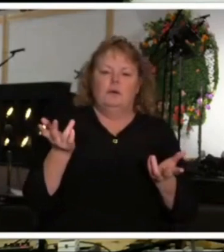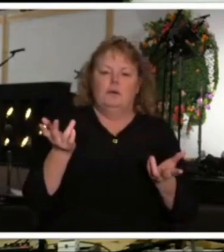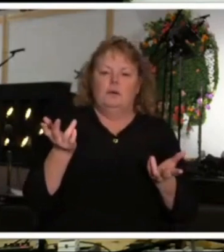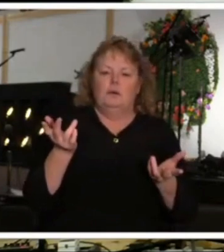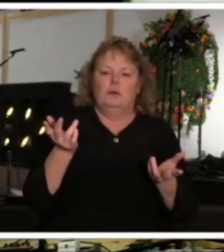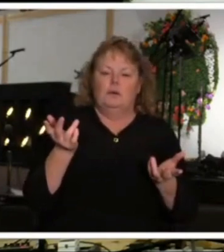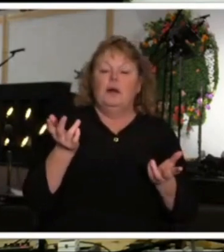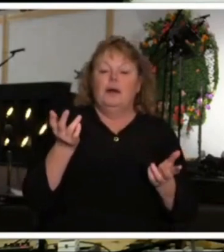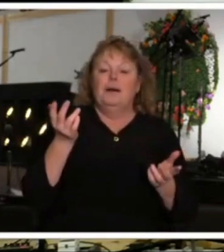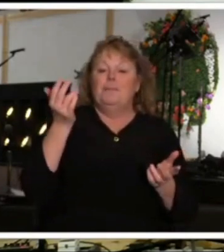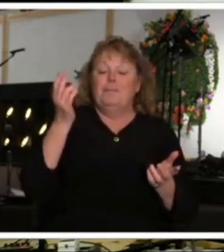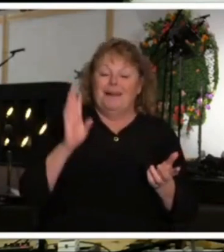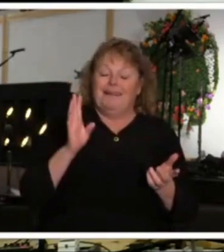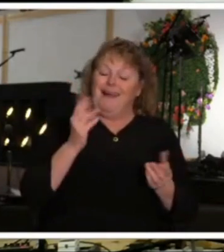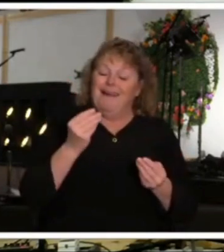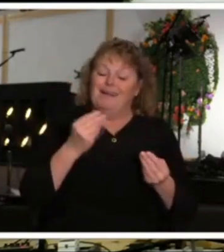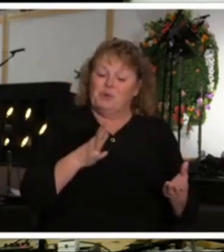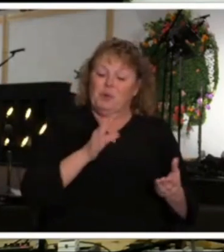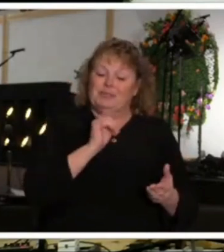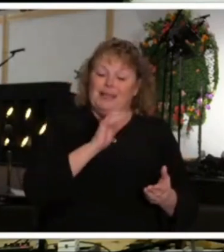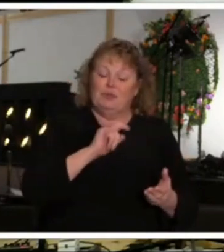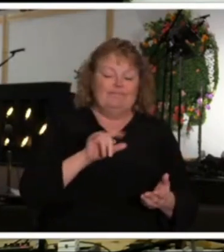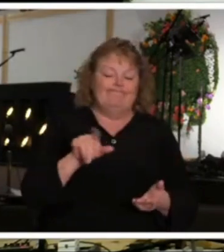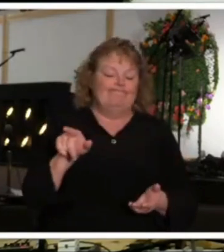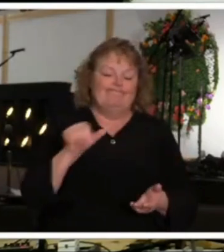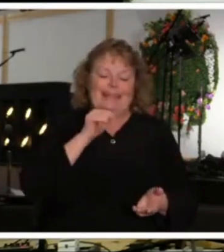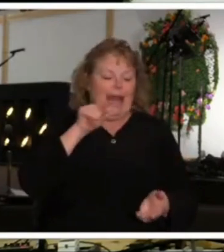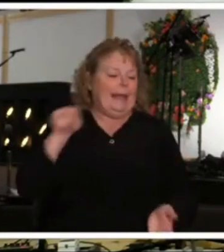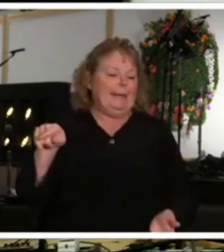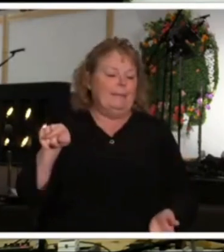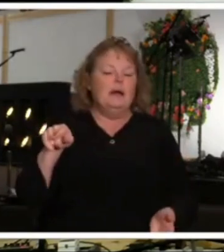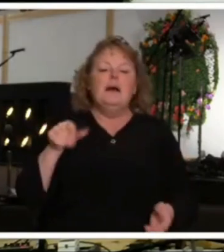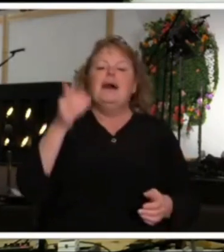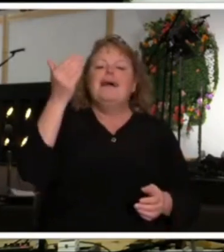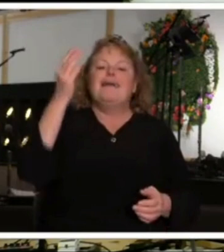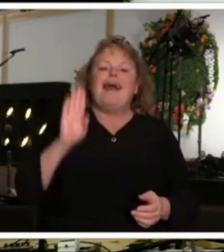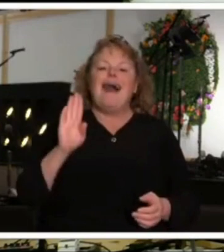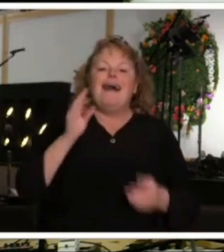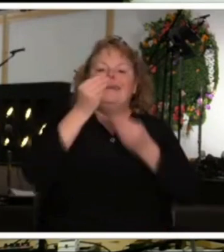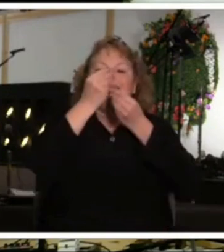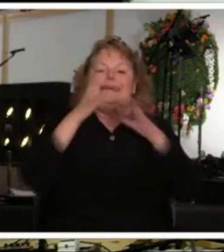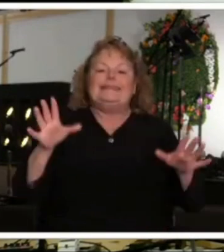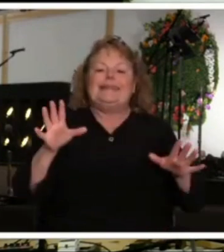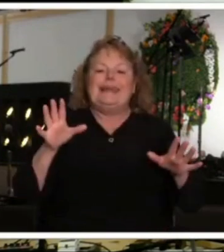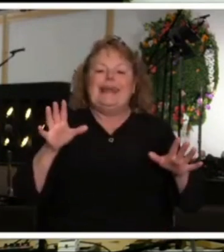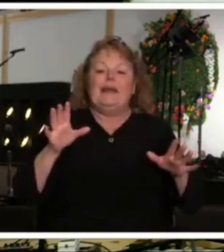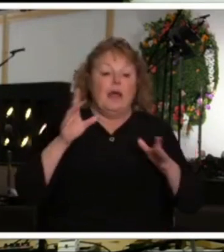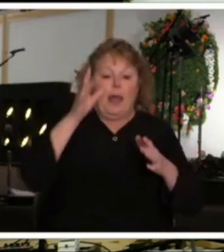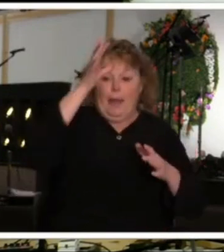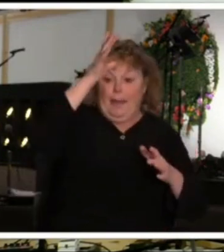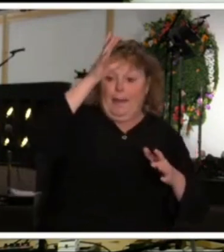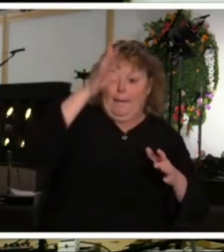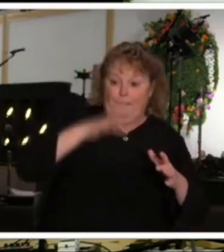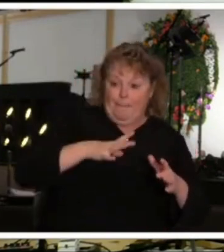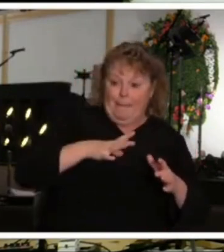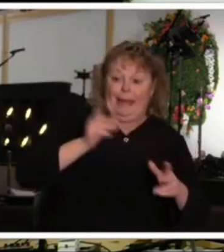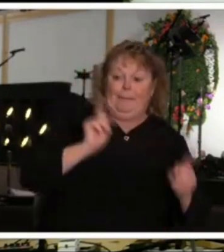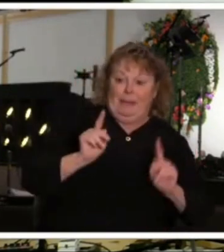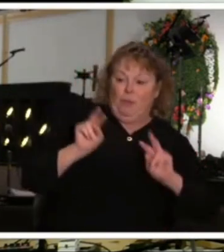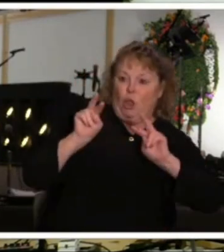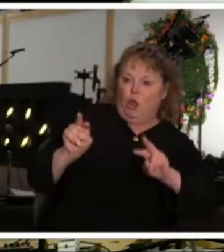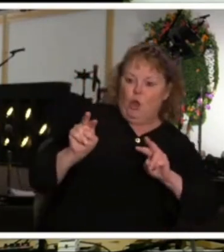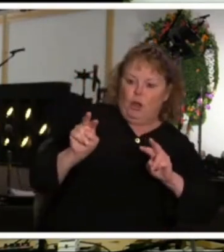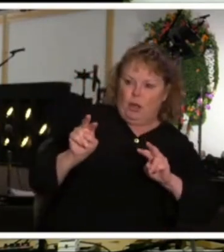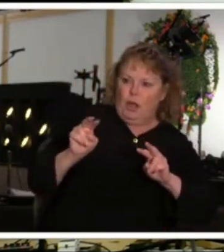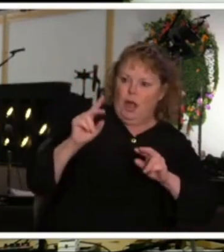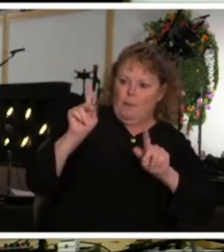For I have rejected him. The Lord does not look at the things man looks at. Man looks at the outward appearance, but the Lord